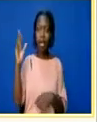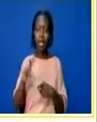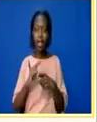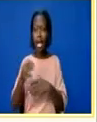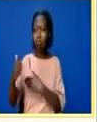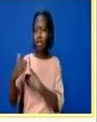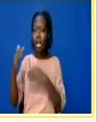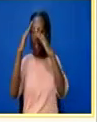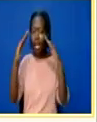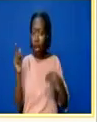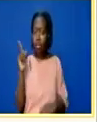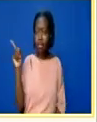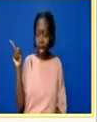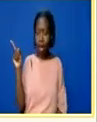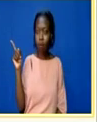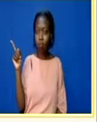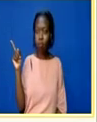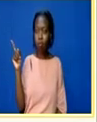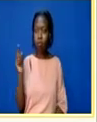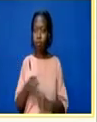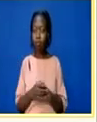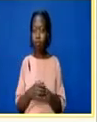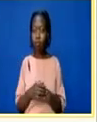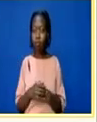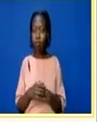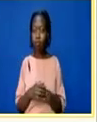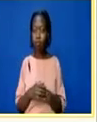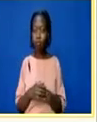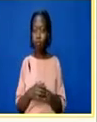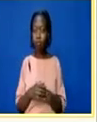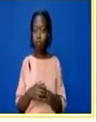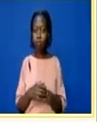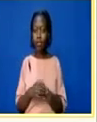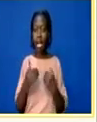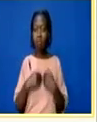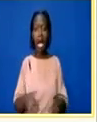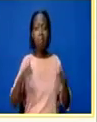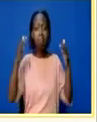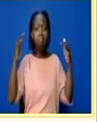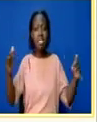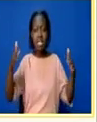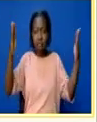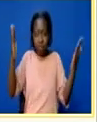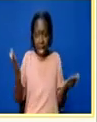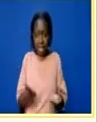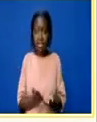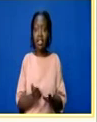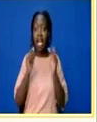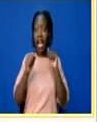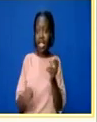house is a huge, huge, huge, a huge, huge valley. A huge valley. And by look of